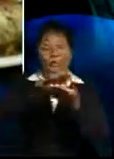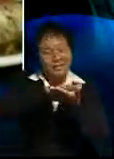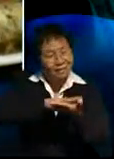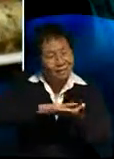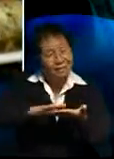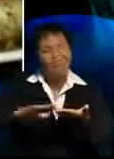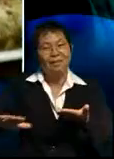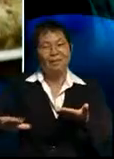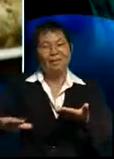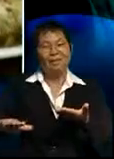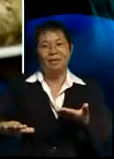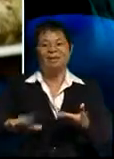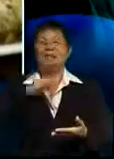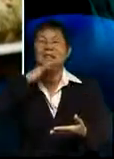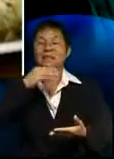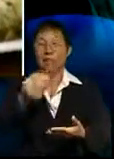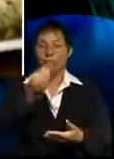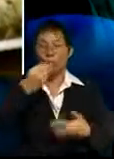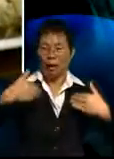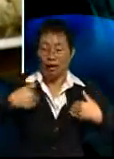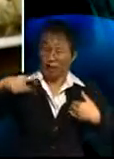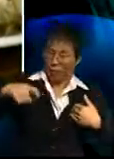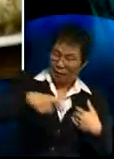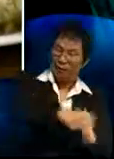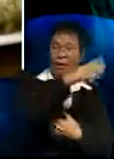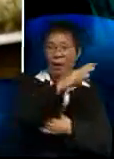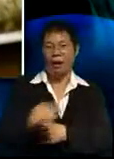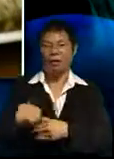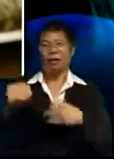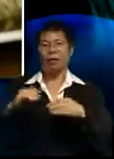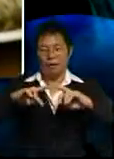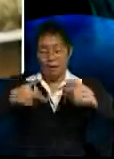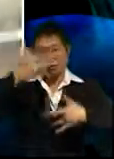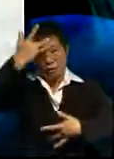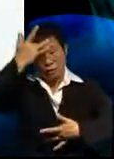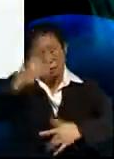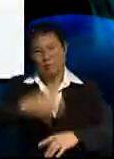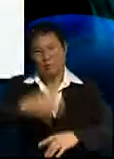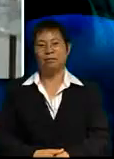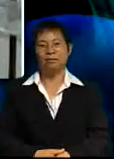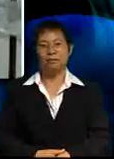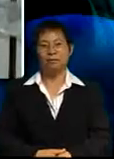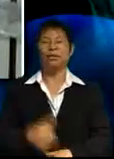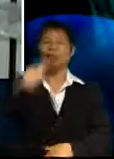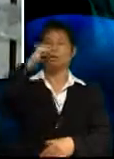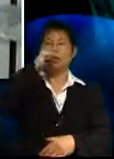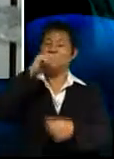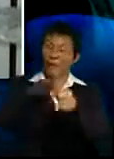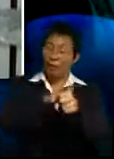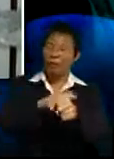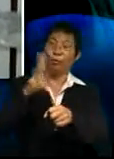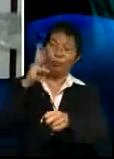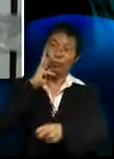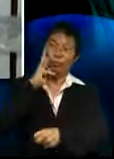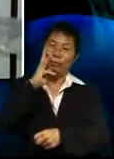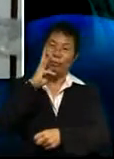clean. Contaminated food contains bacteria and may cause diseases. Drinking sufficient